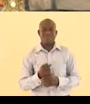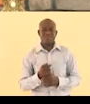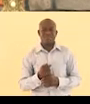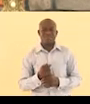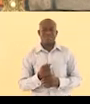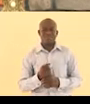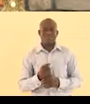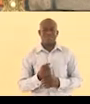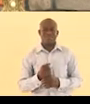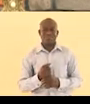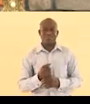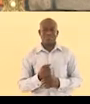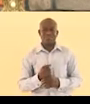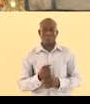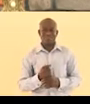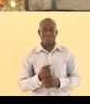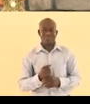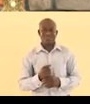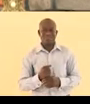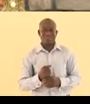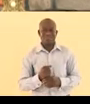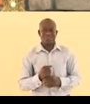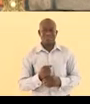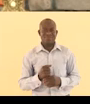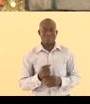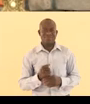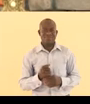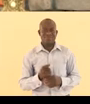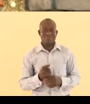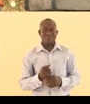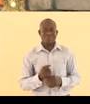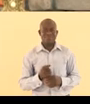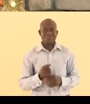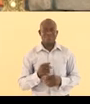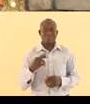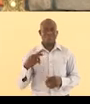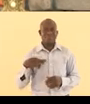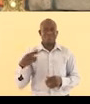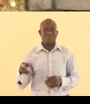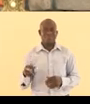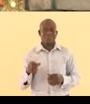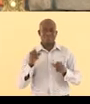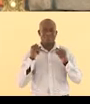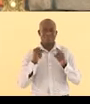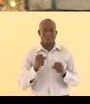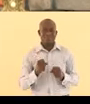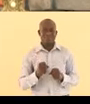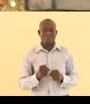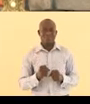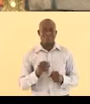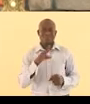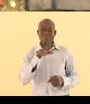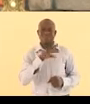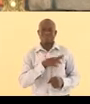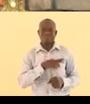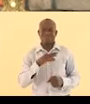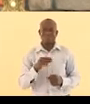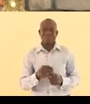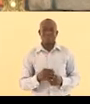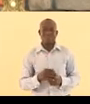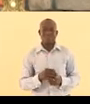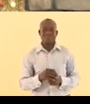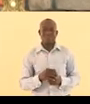Nigerians are religious. Ah, Nigerians are religious, but what kind of religion? Says it's a religion of power, profit, and pleasure. Do you